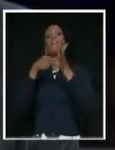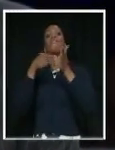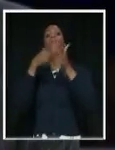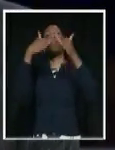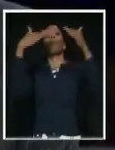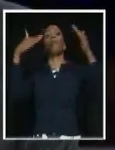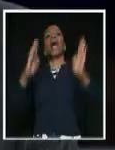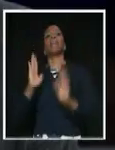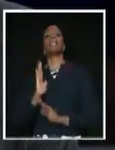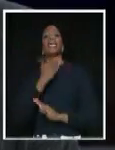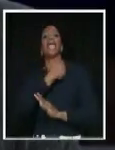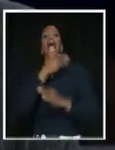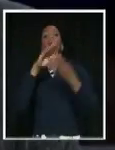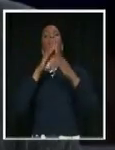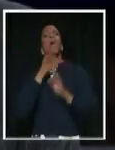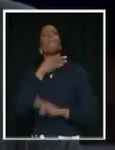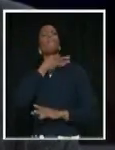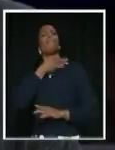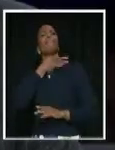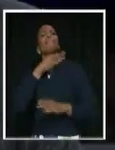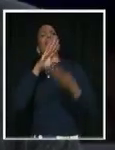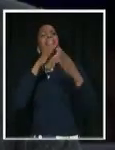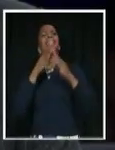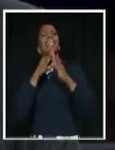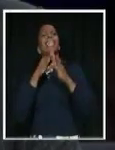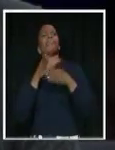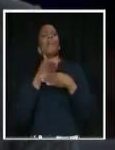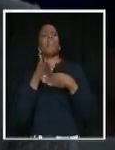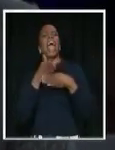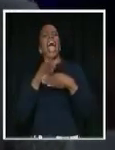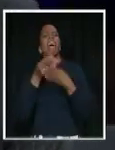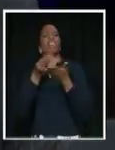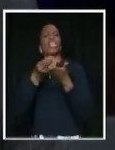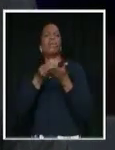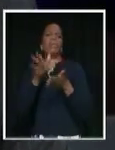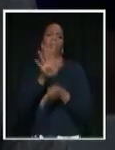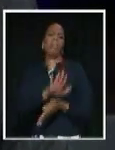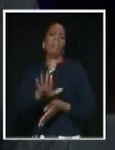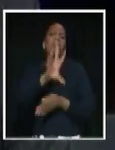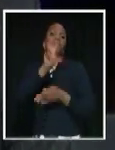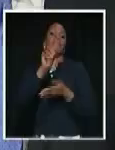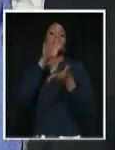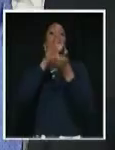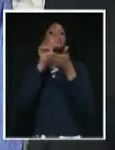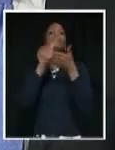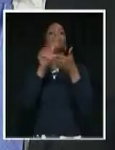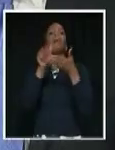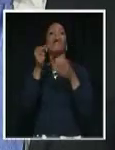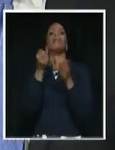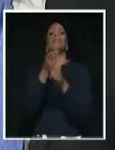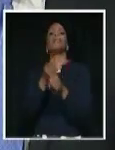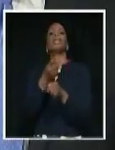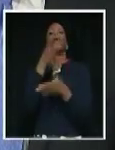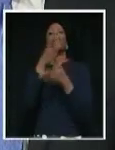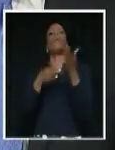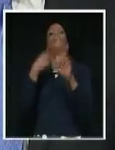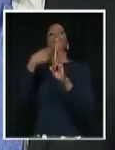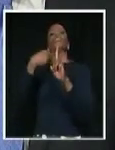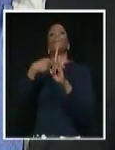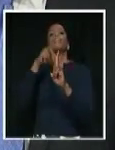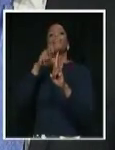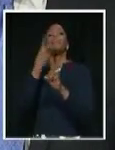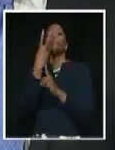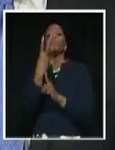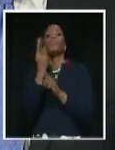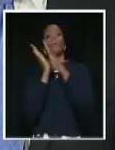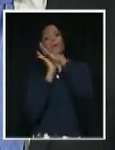city. I'm curious, so in a city where the average income is around $50,000 a year, what should the rent be for a